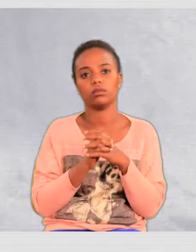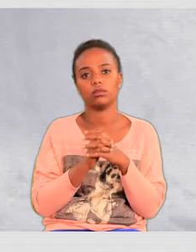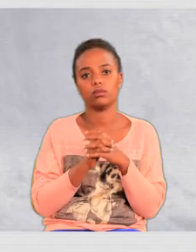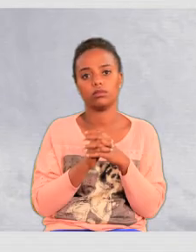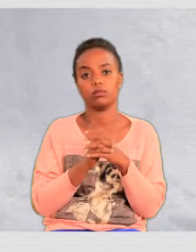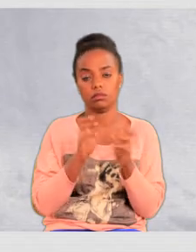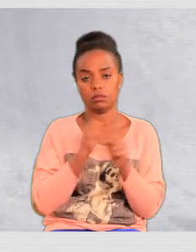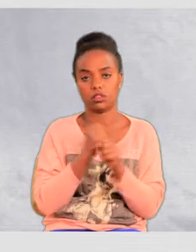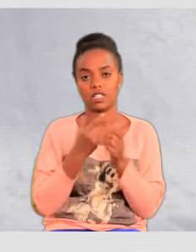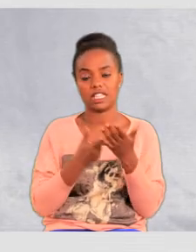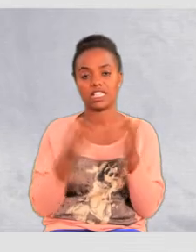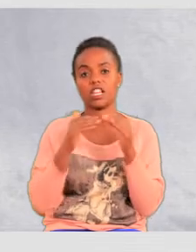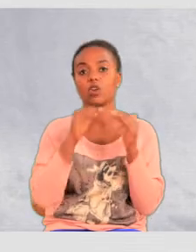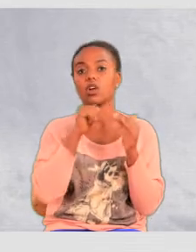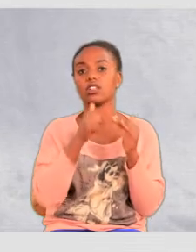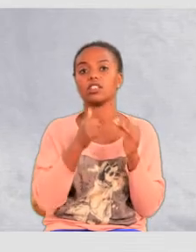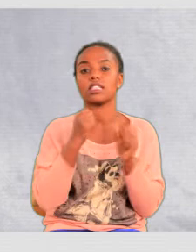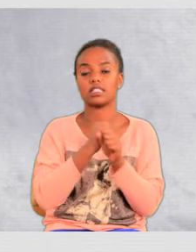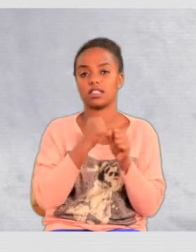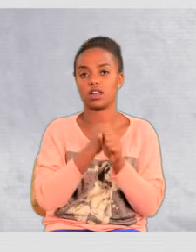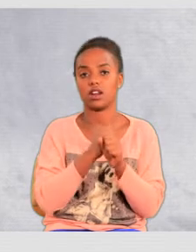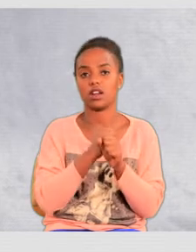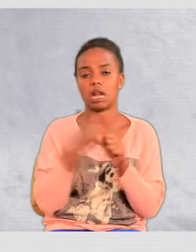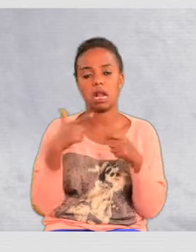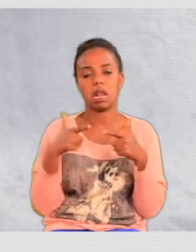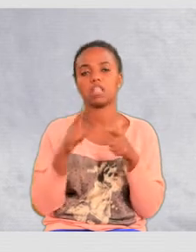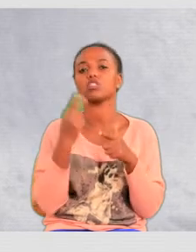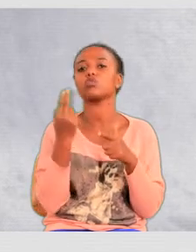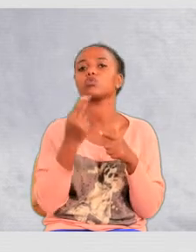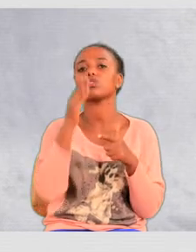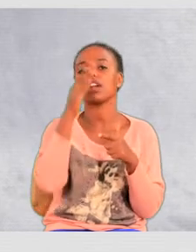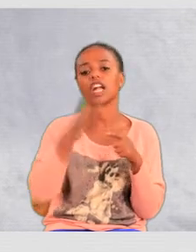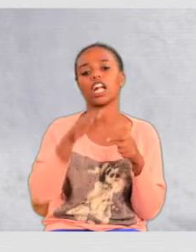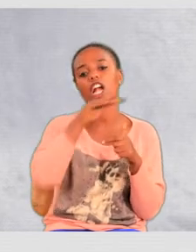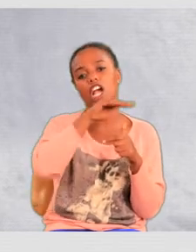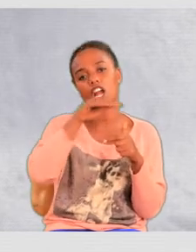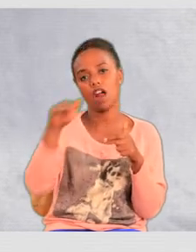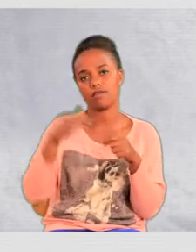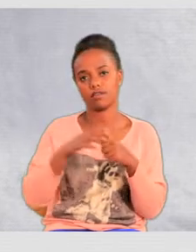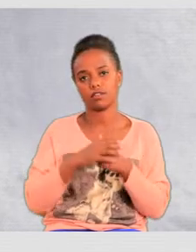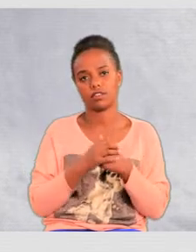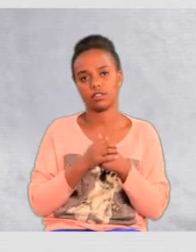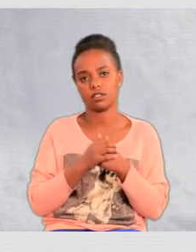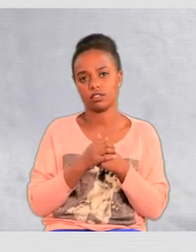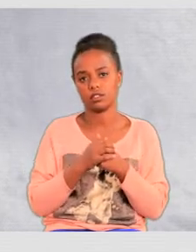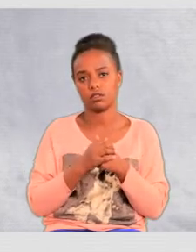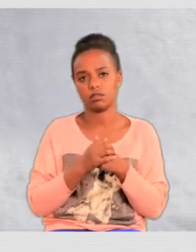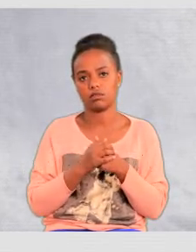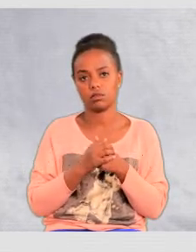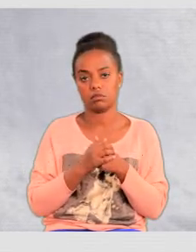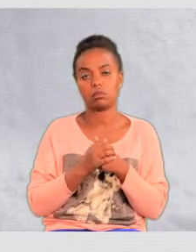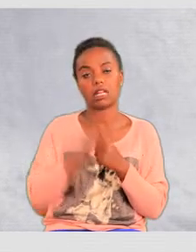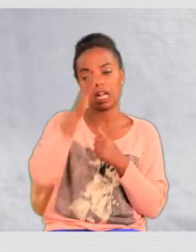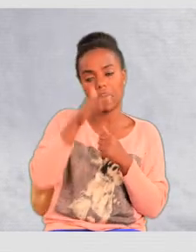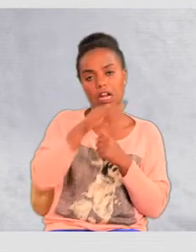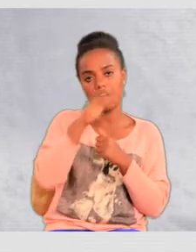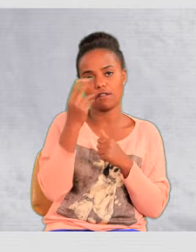let's solve this inequality. Solve this. Let's use the graph. Since it is quadratic, let's see its